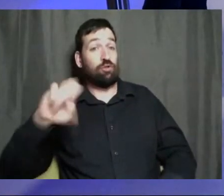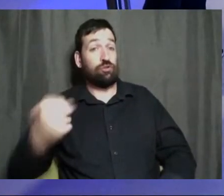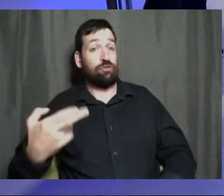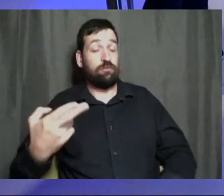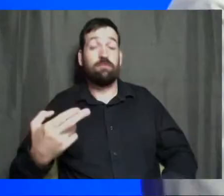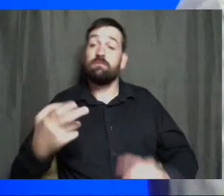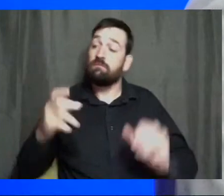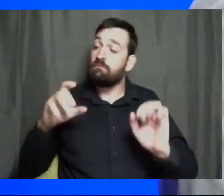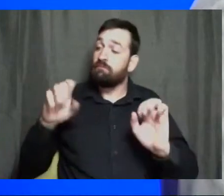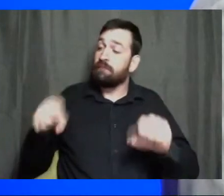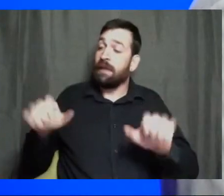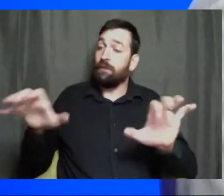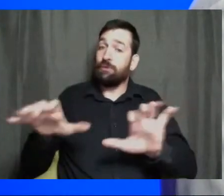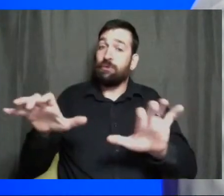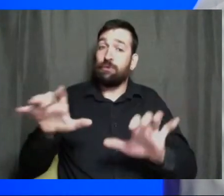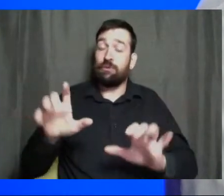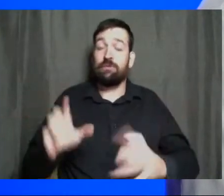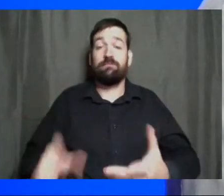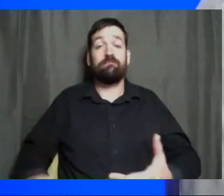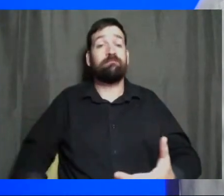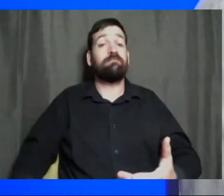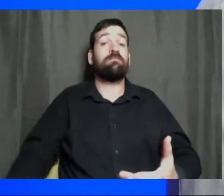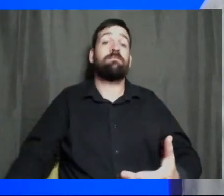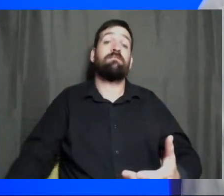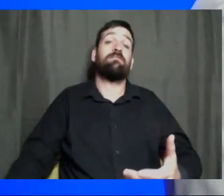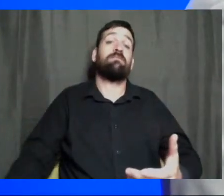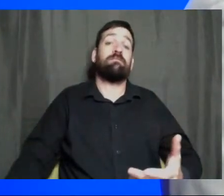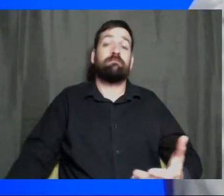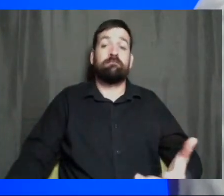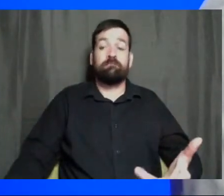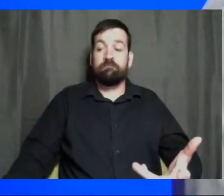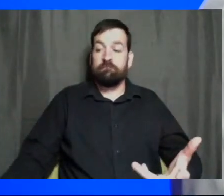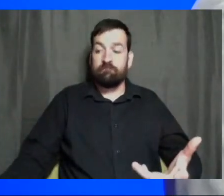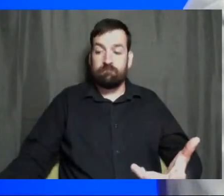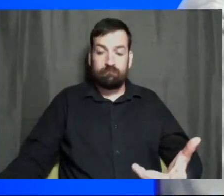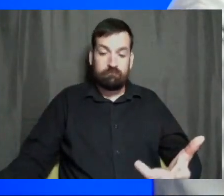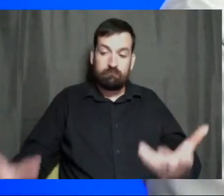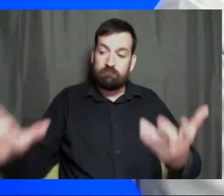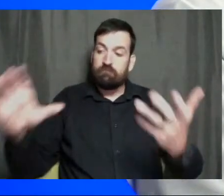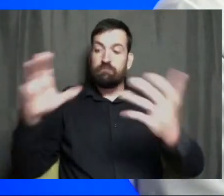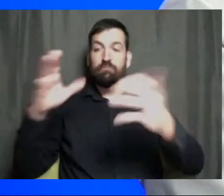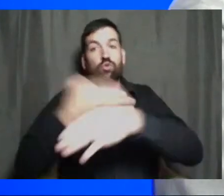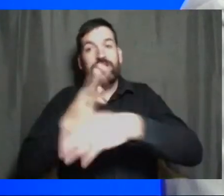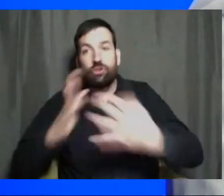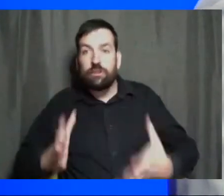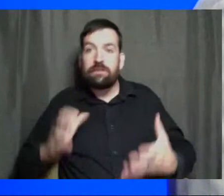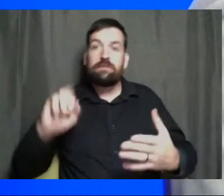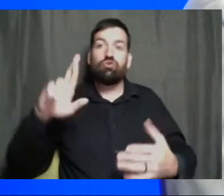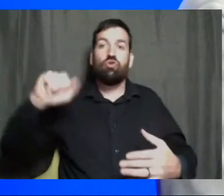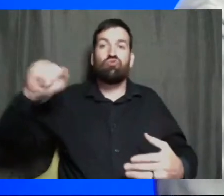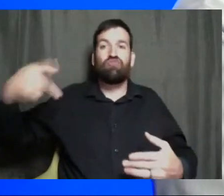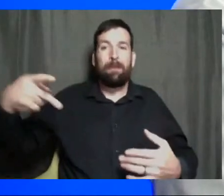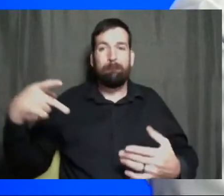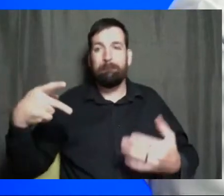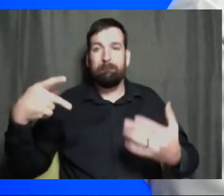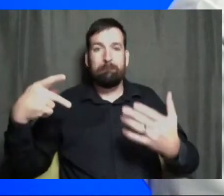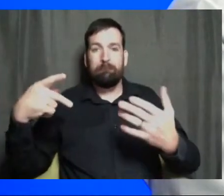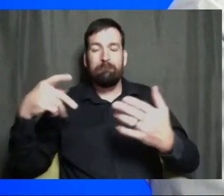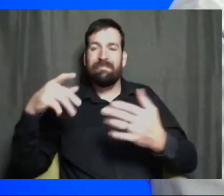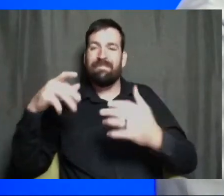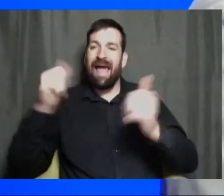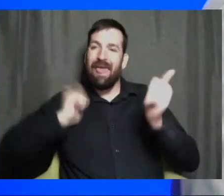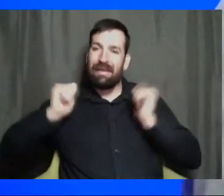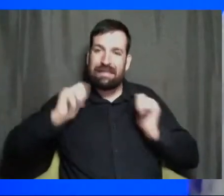I mean, and we've seen this through, whether it's musicians or rap stars or athletes or whatever,